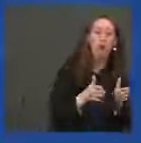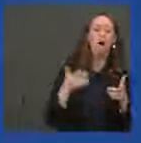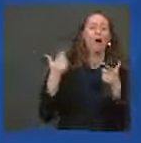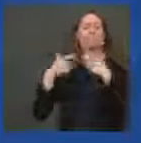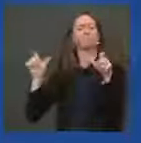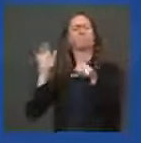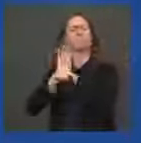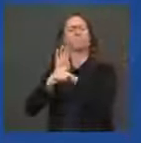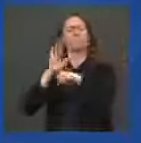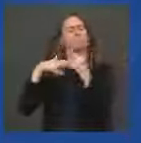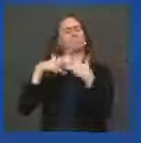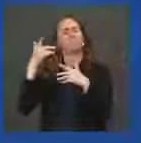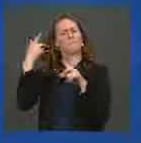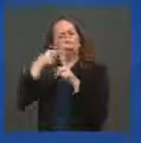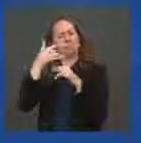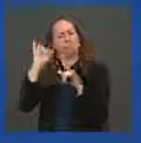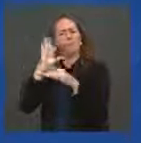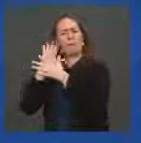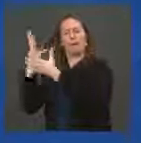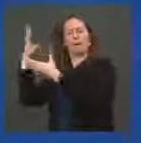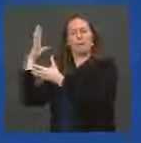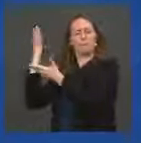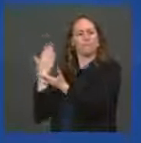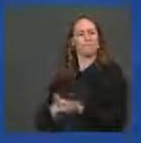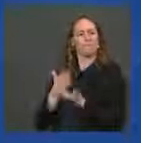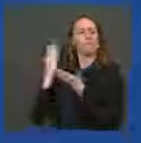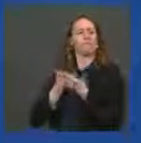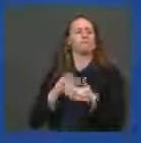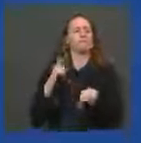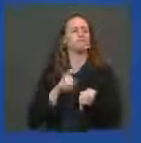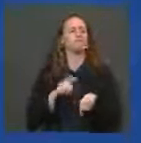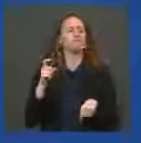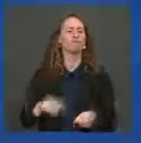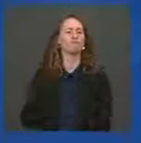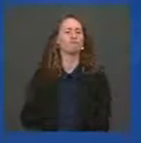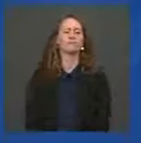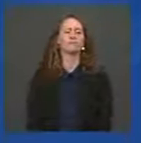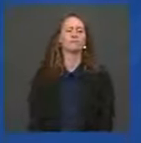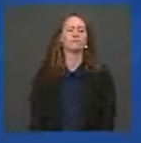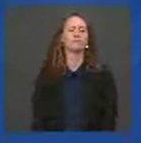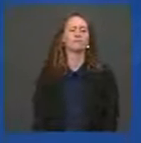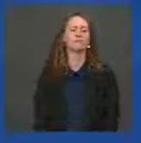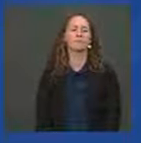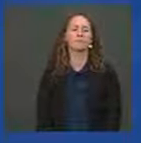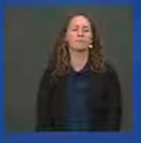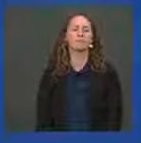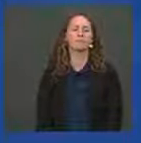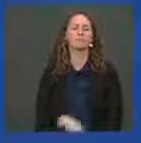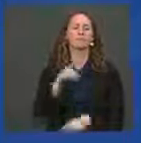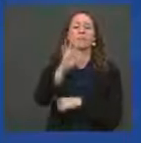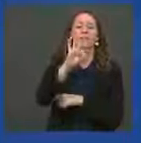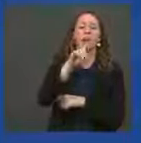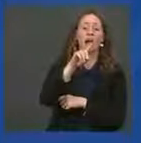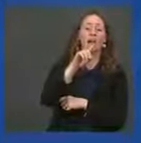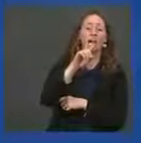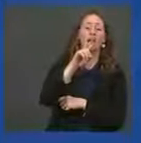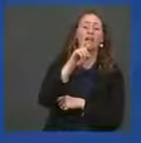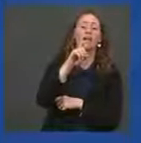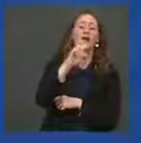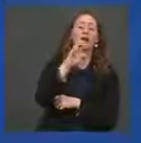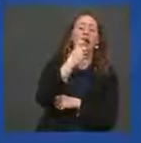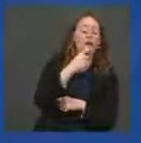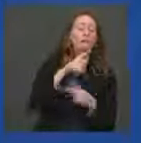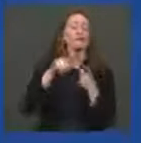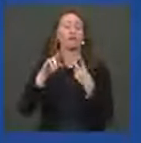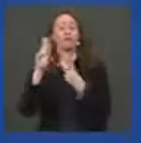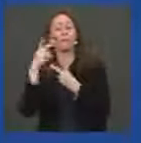Accordingly, according to one estimate, together, FedEx and UPS alone move up to 40% of packages in